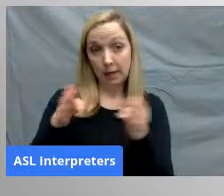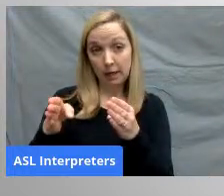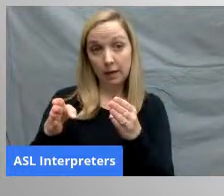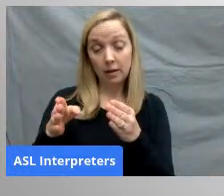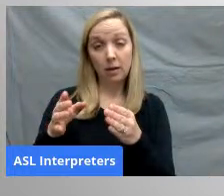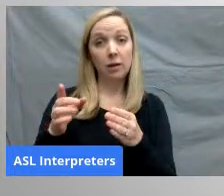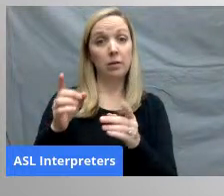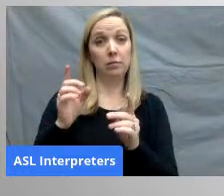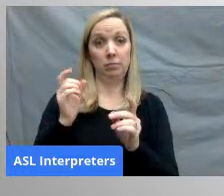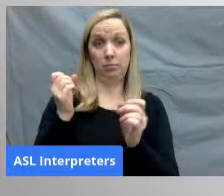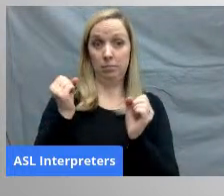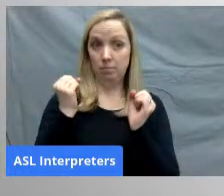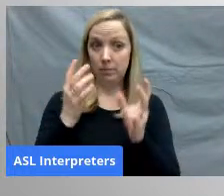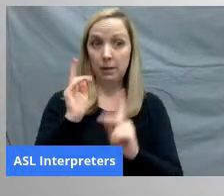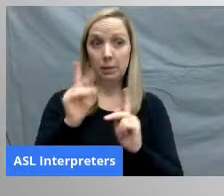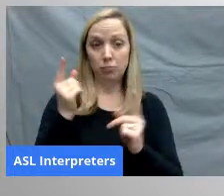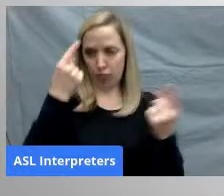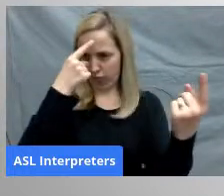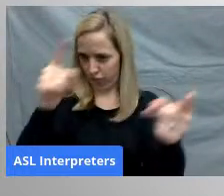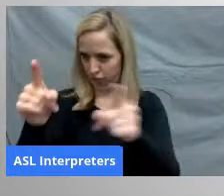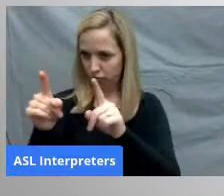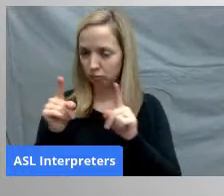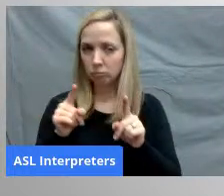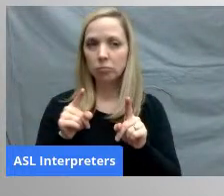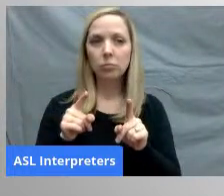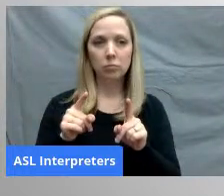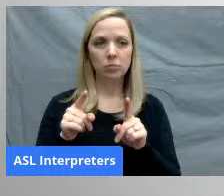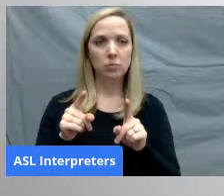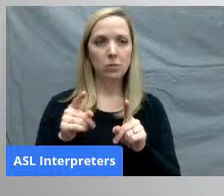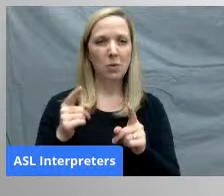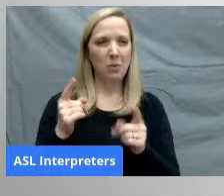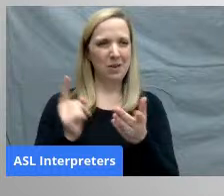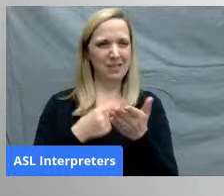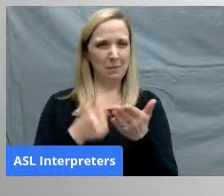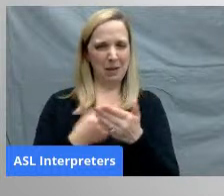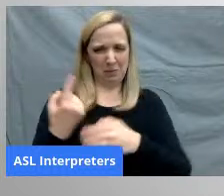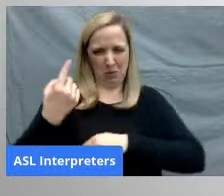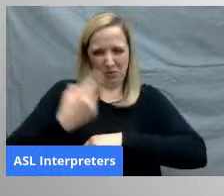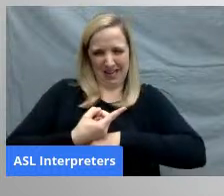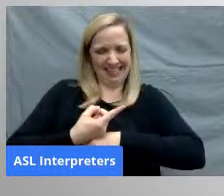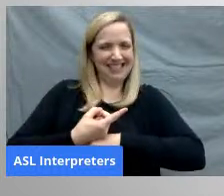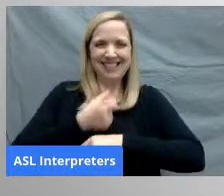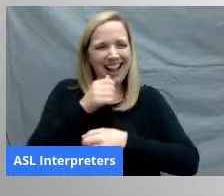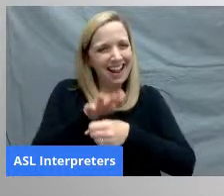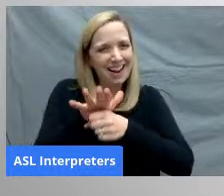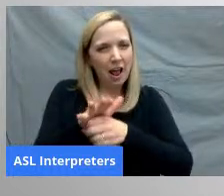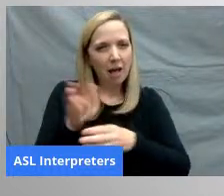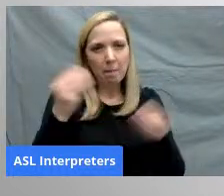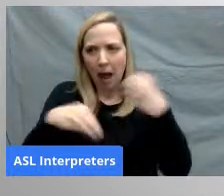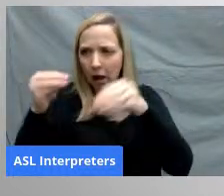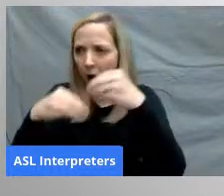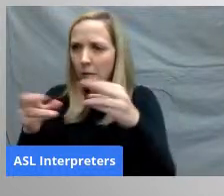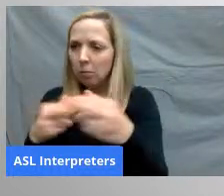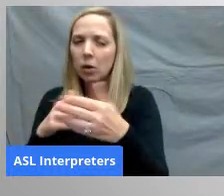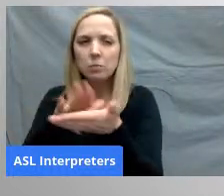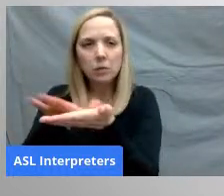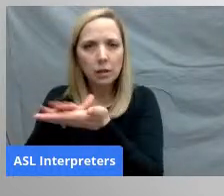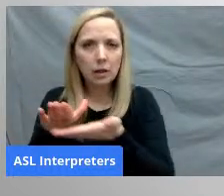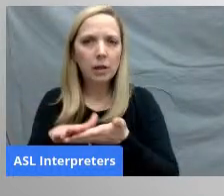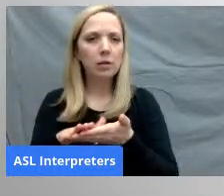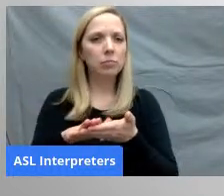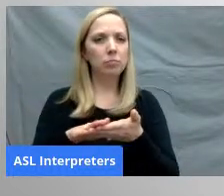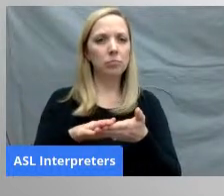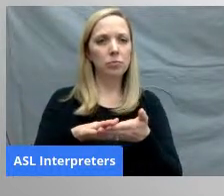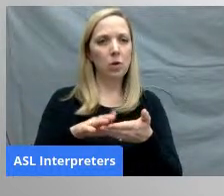our students end one day and our teachers have literally one day to pack up their rooms, do report cards, and enjoy their